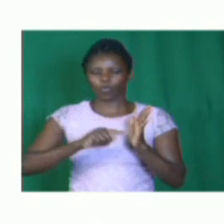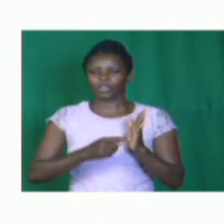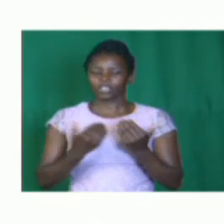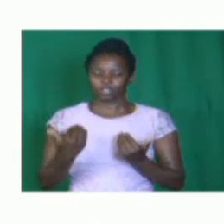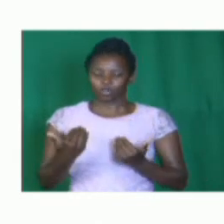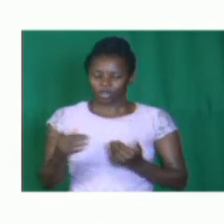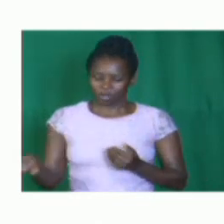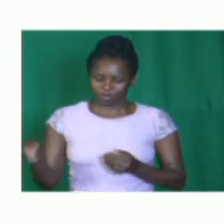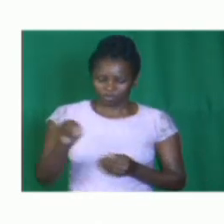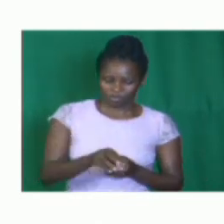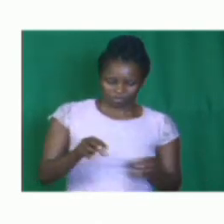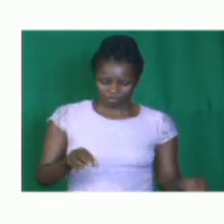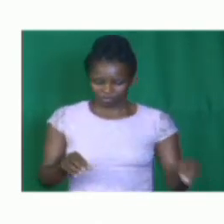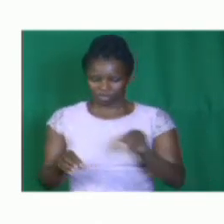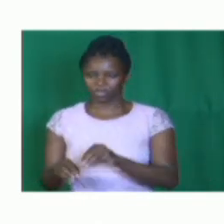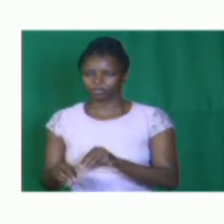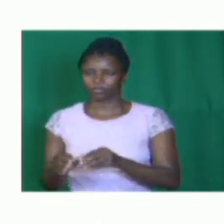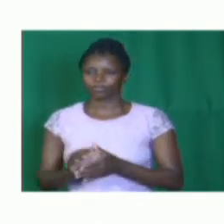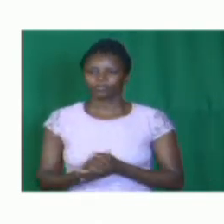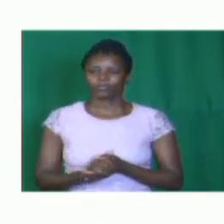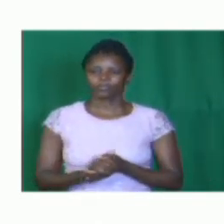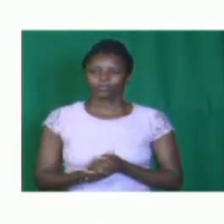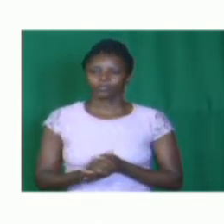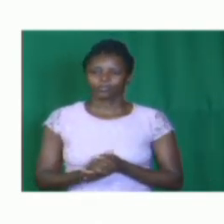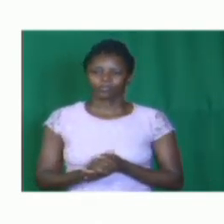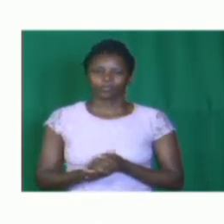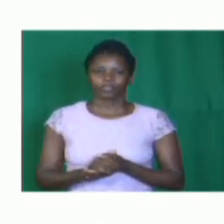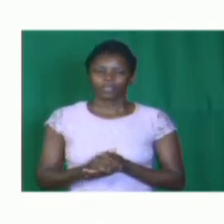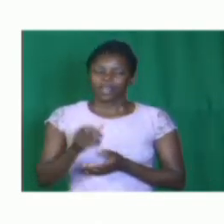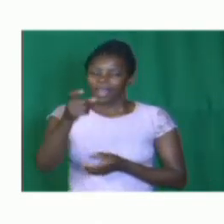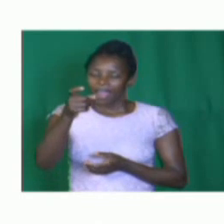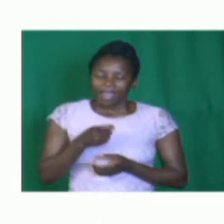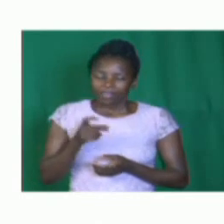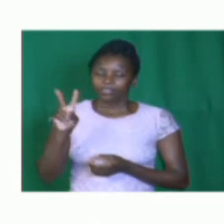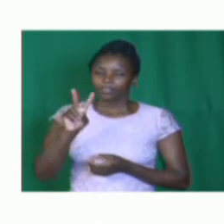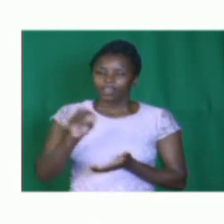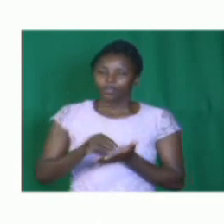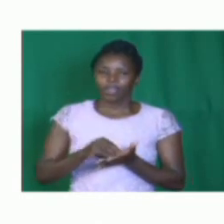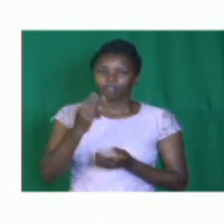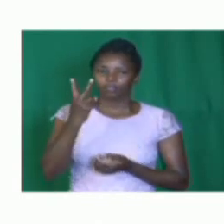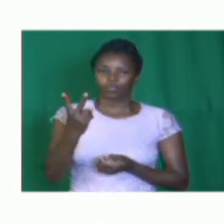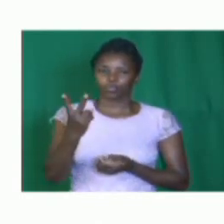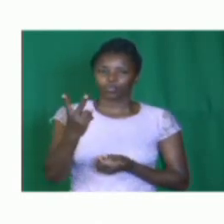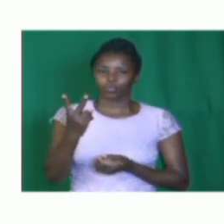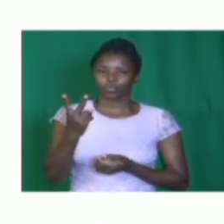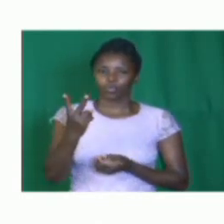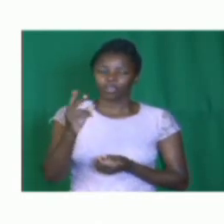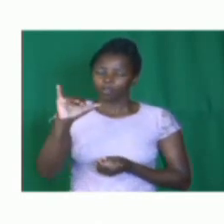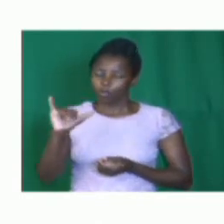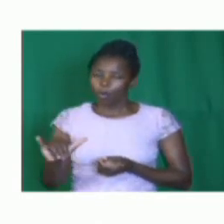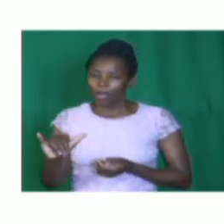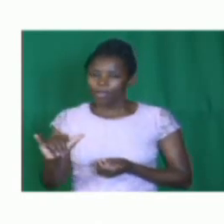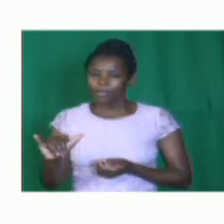We are going to have, this is for the x value we have 2, and then for the